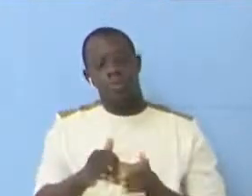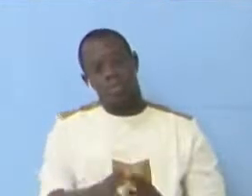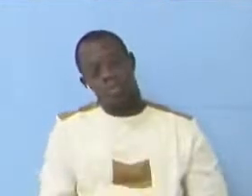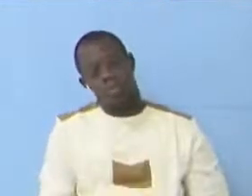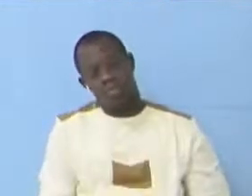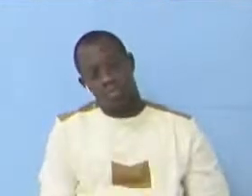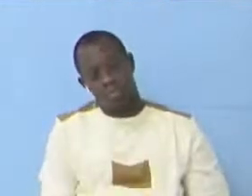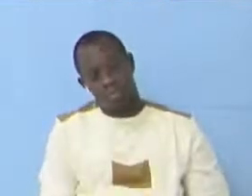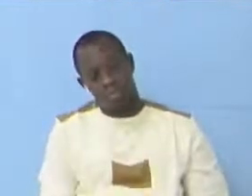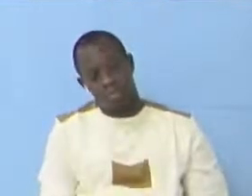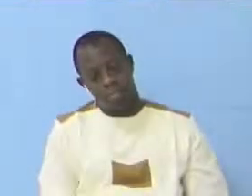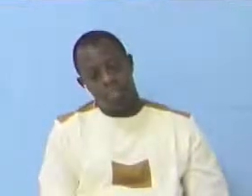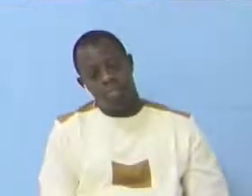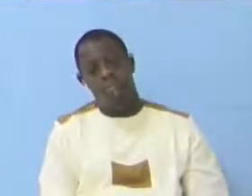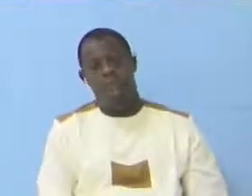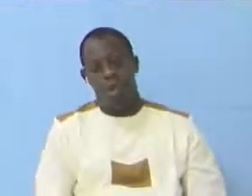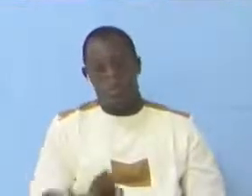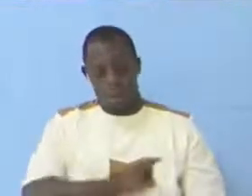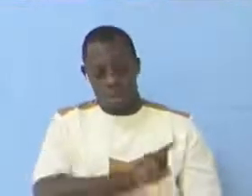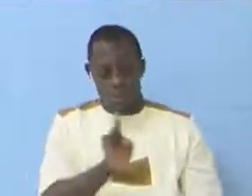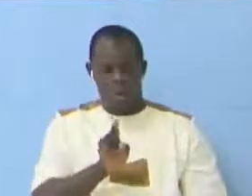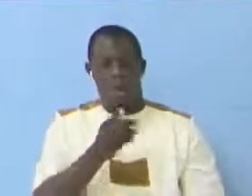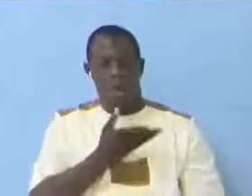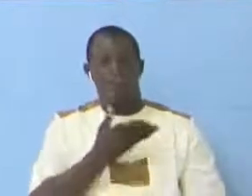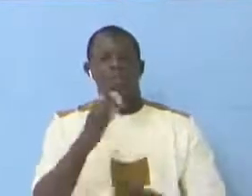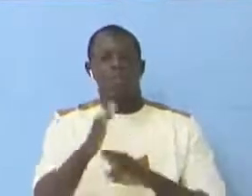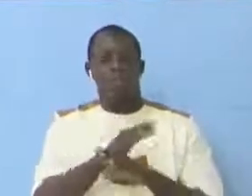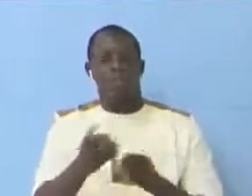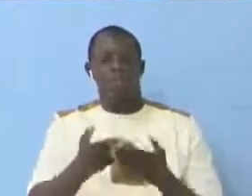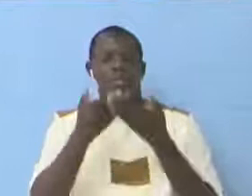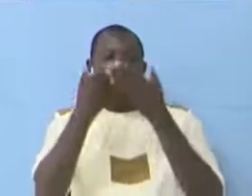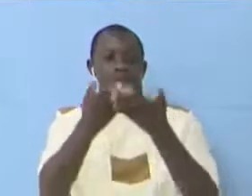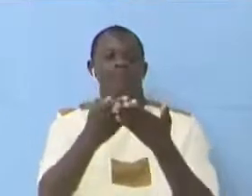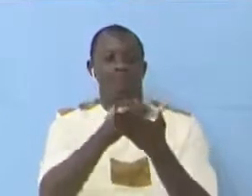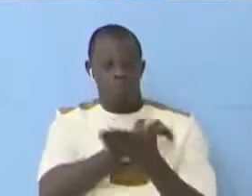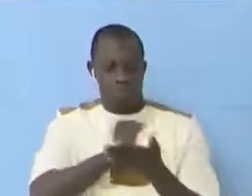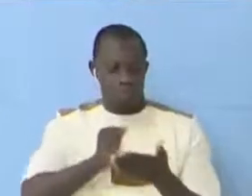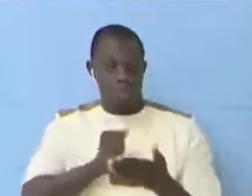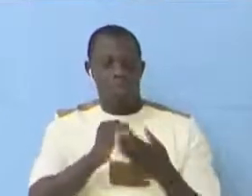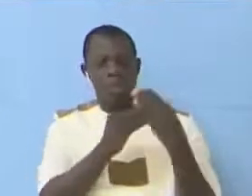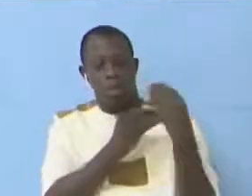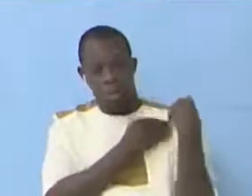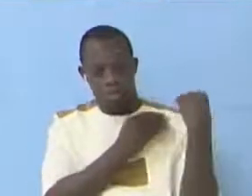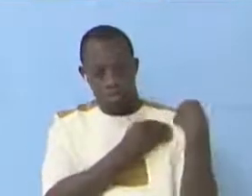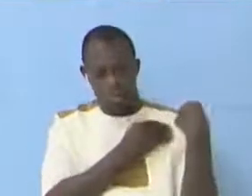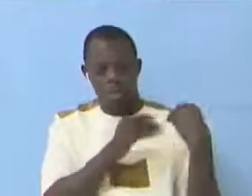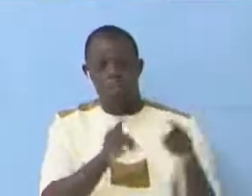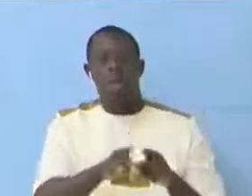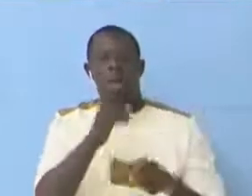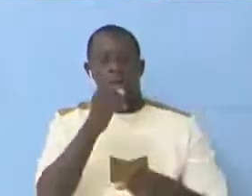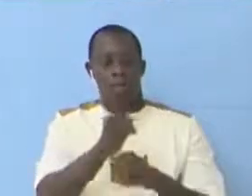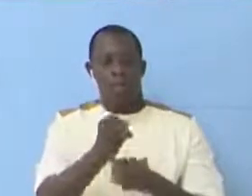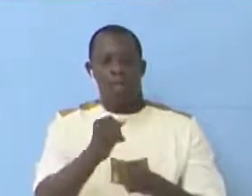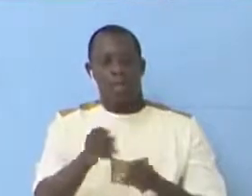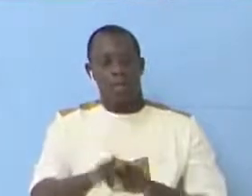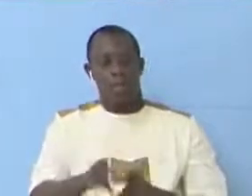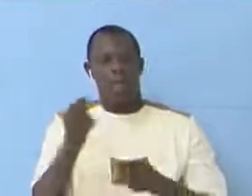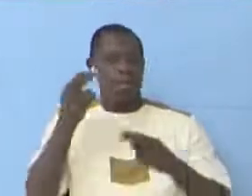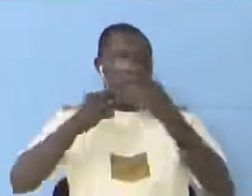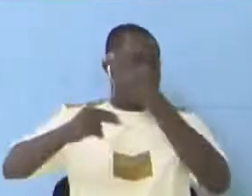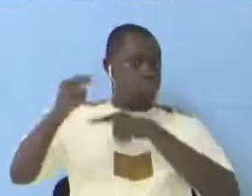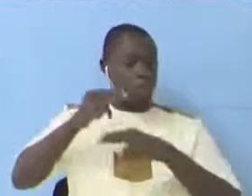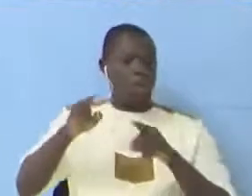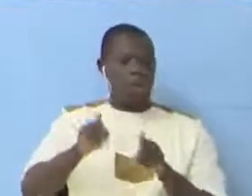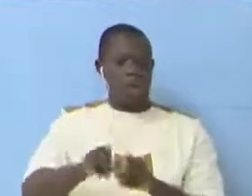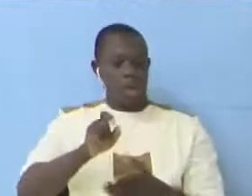réew mi. We have been mandated to create an impartial historical